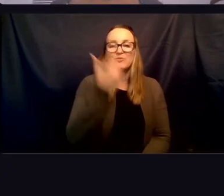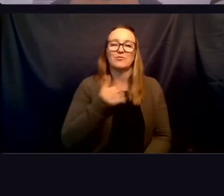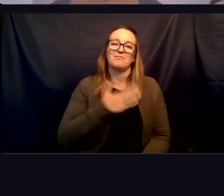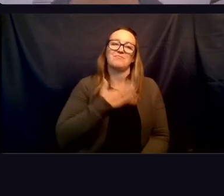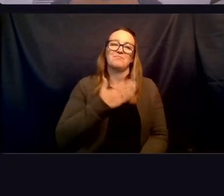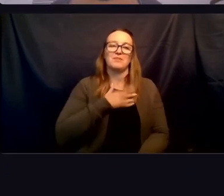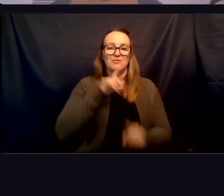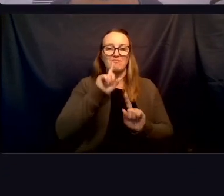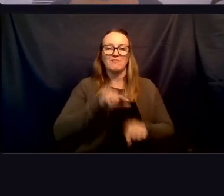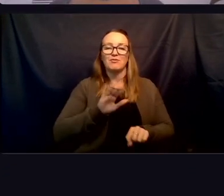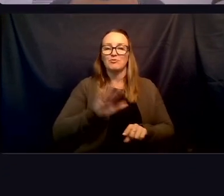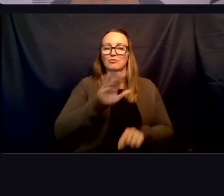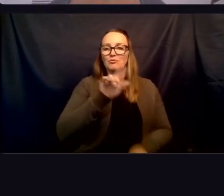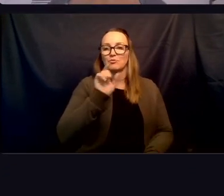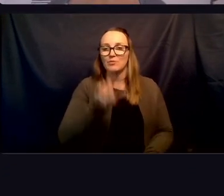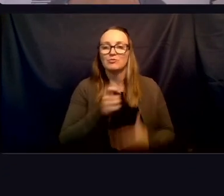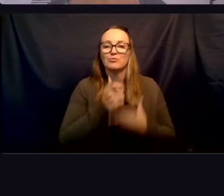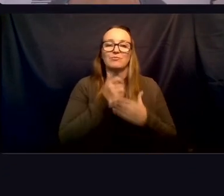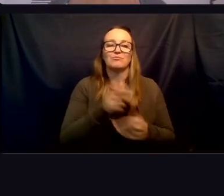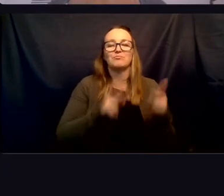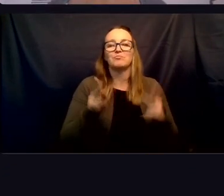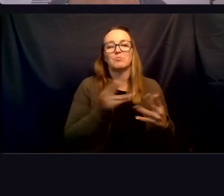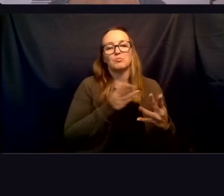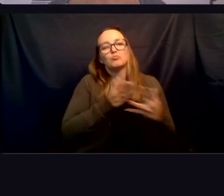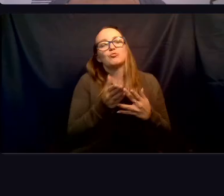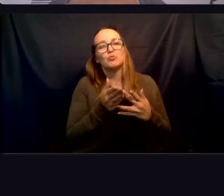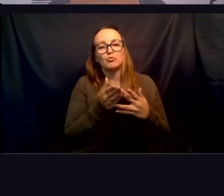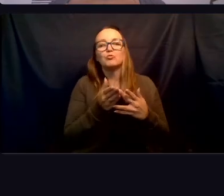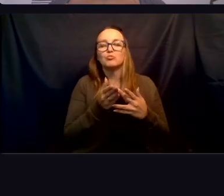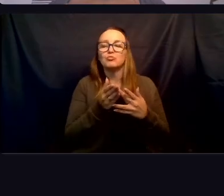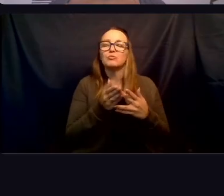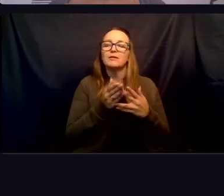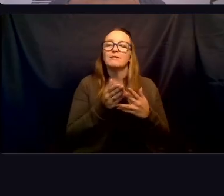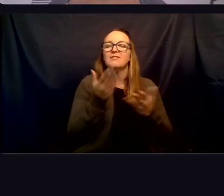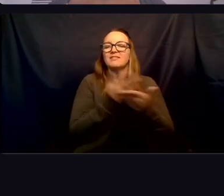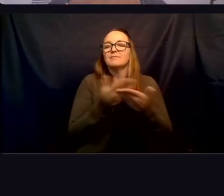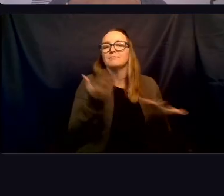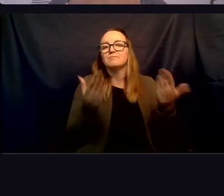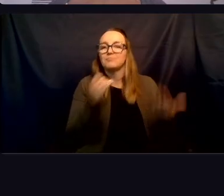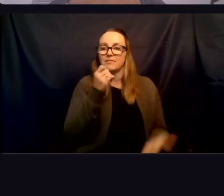questions or help walk some folks through some things that might not be so familiar.